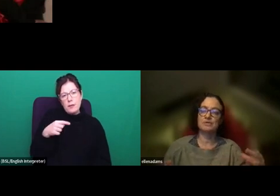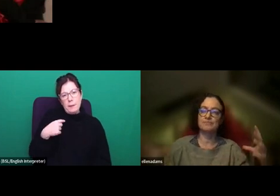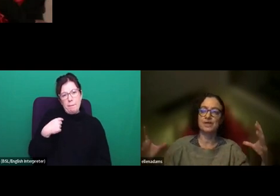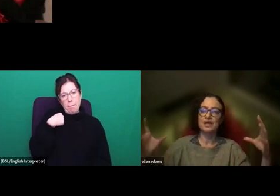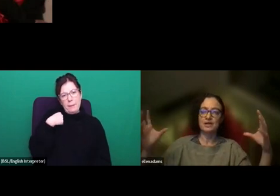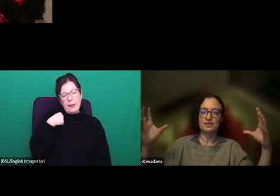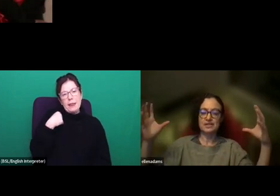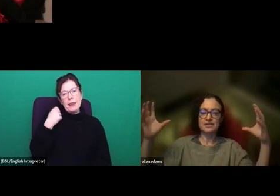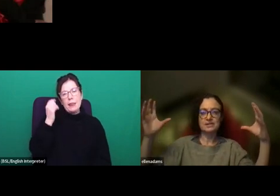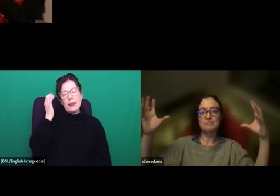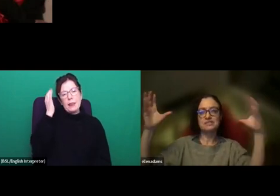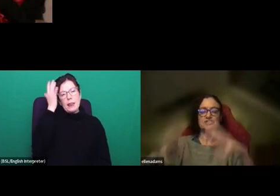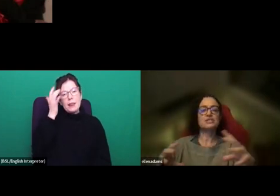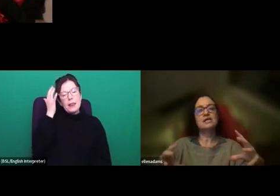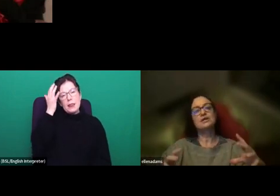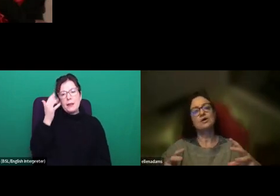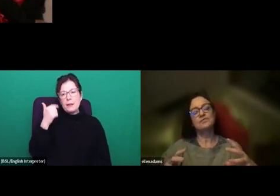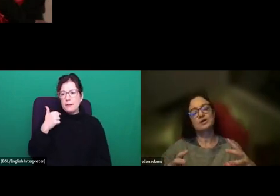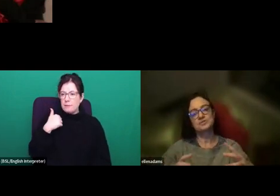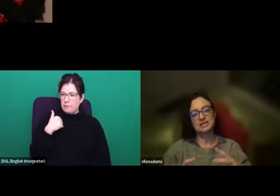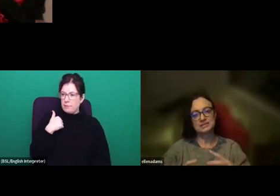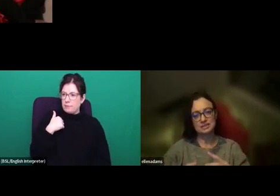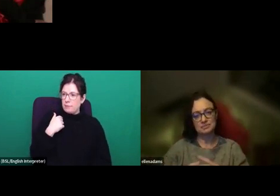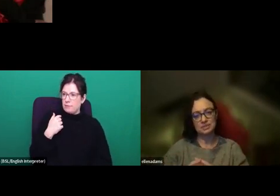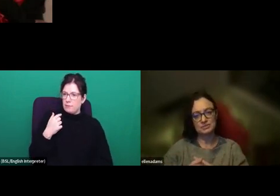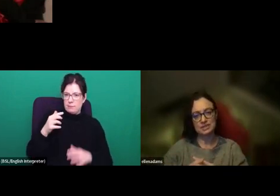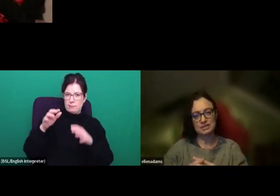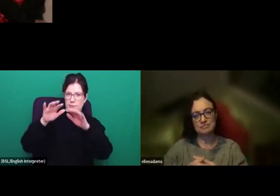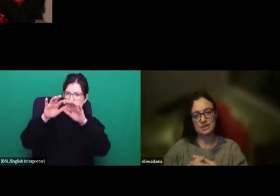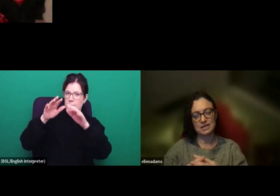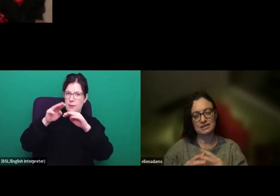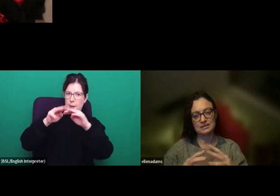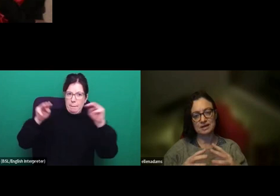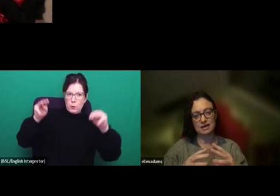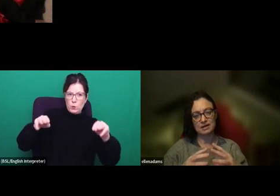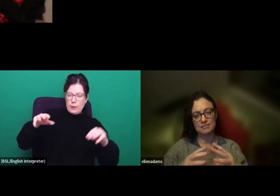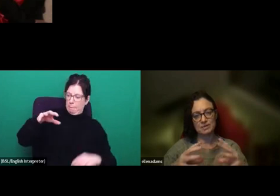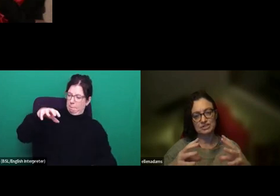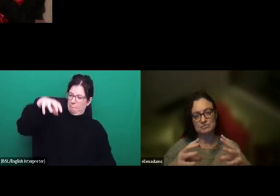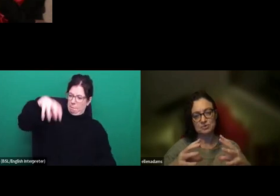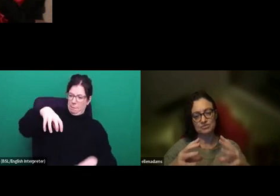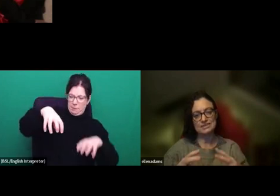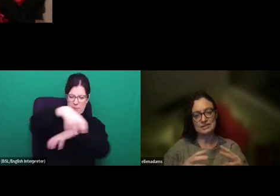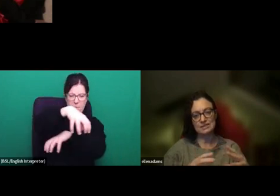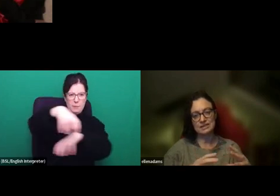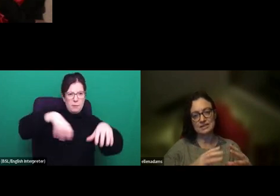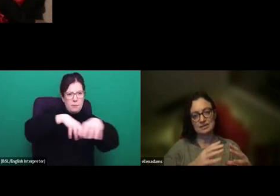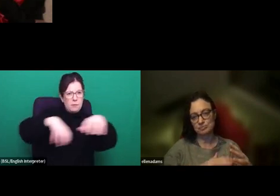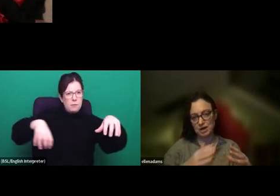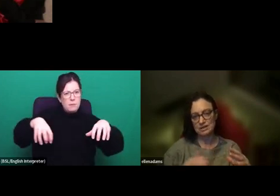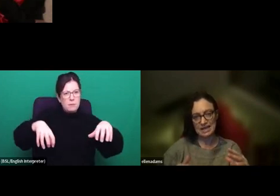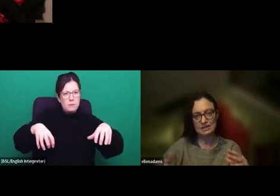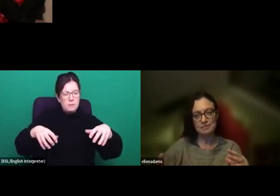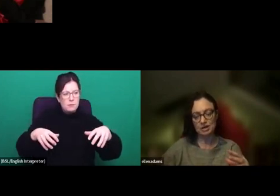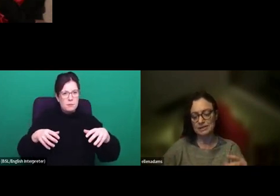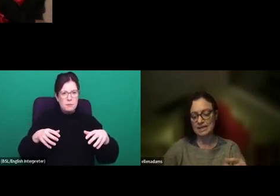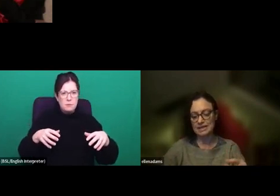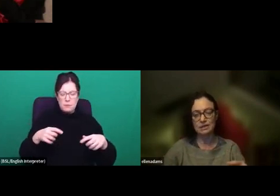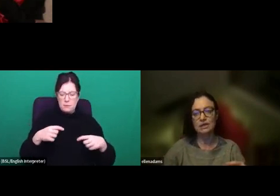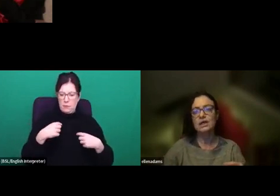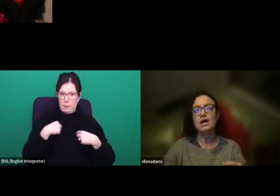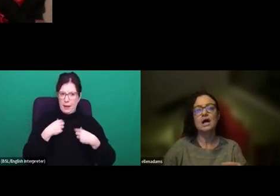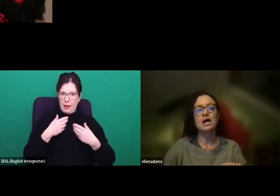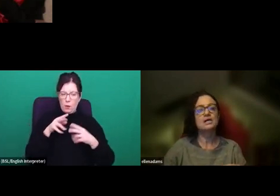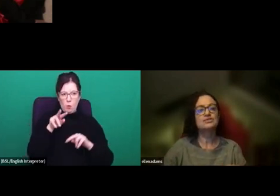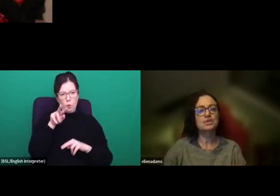about the positioning of the object in the museum in much more critically, but layer by